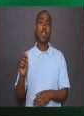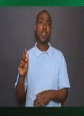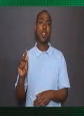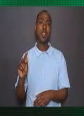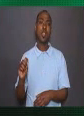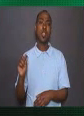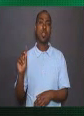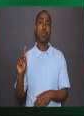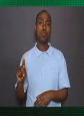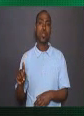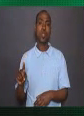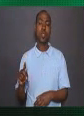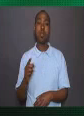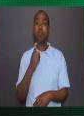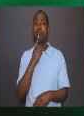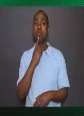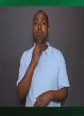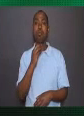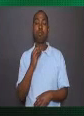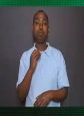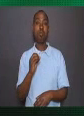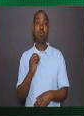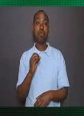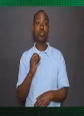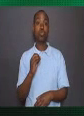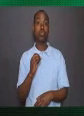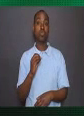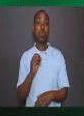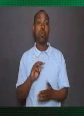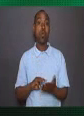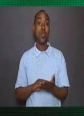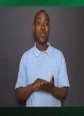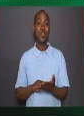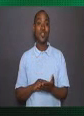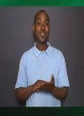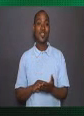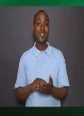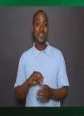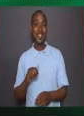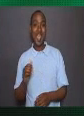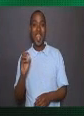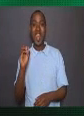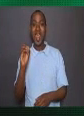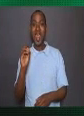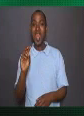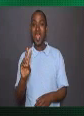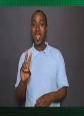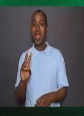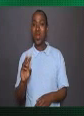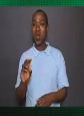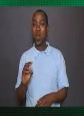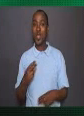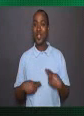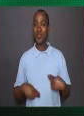ATP per glucose molecules than anaerobic respiration does.